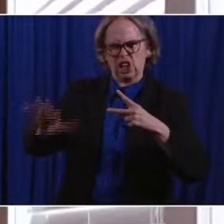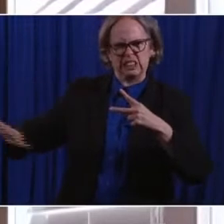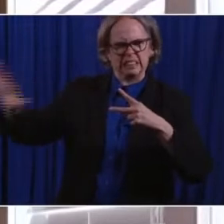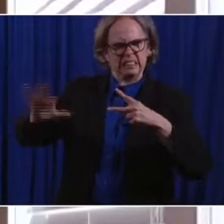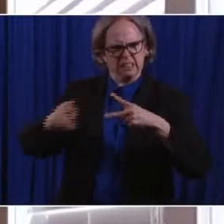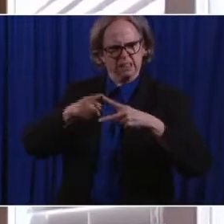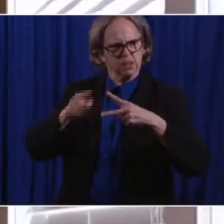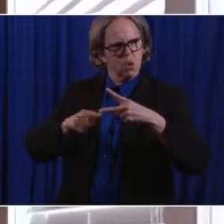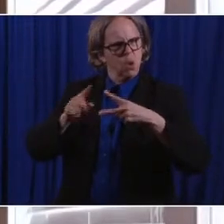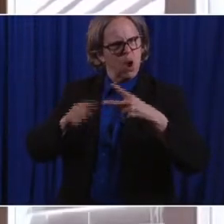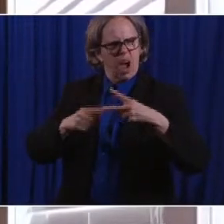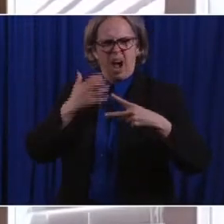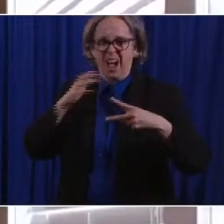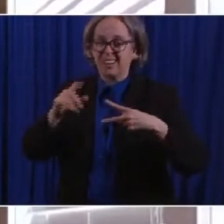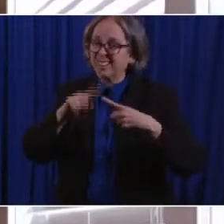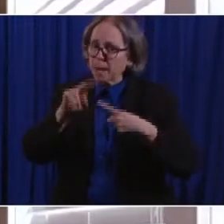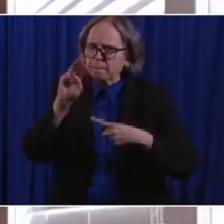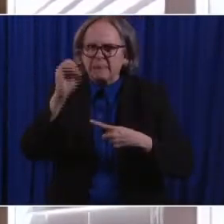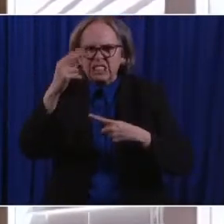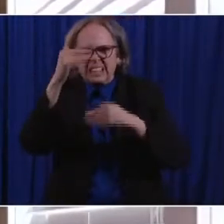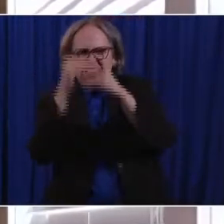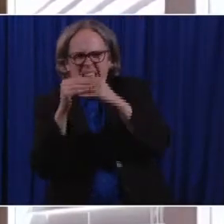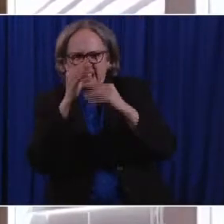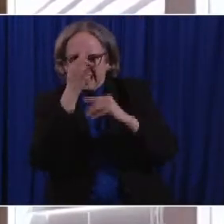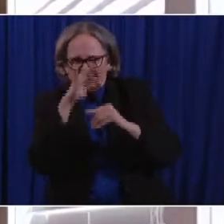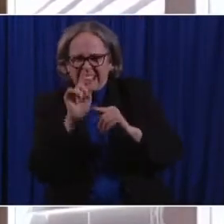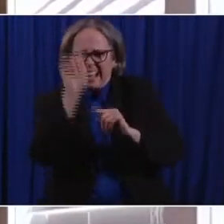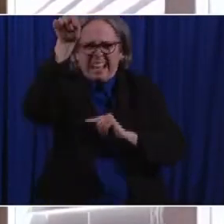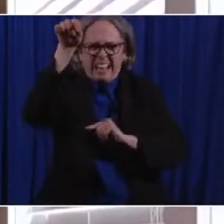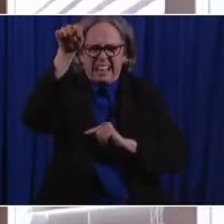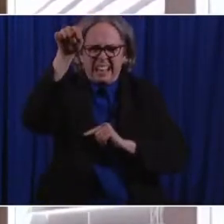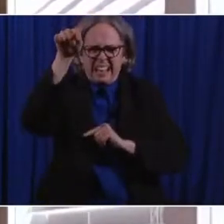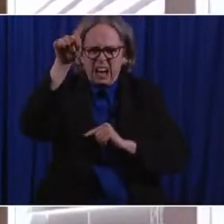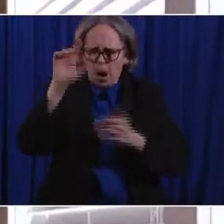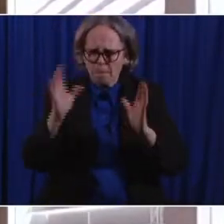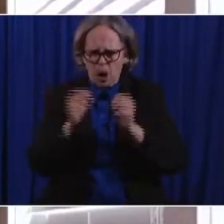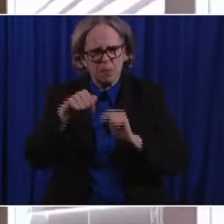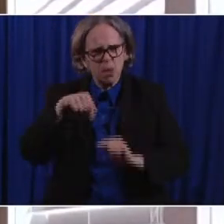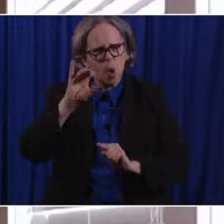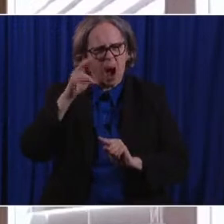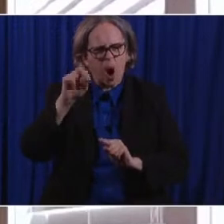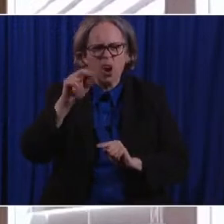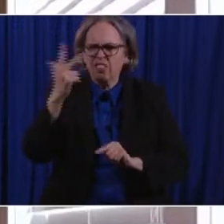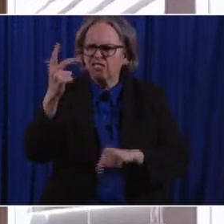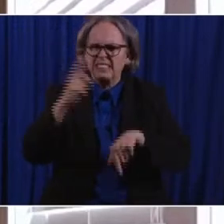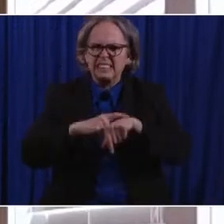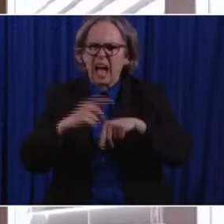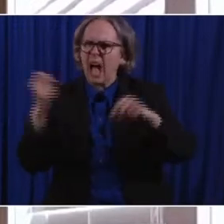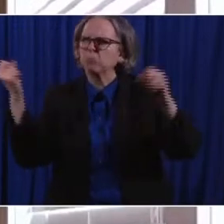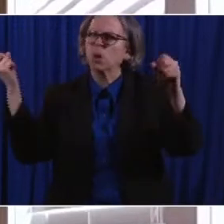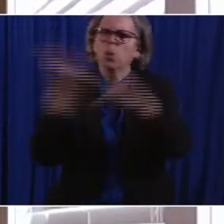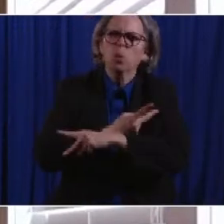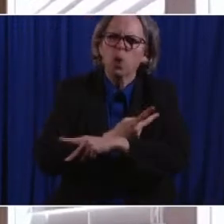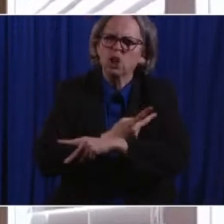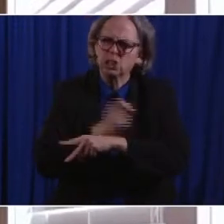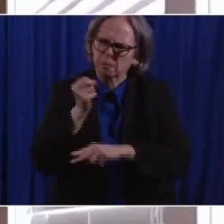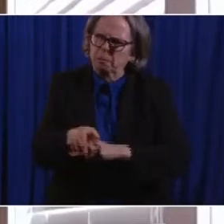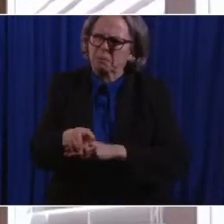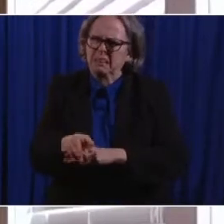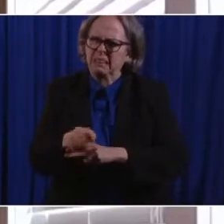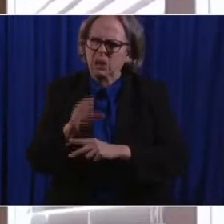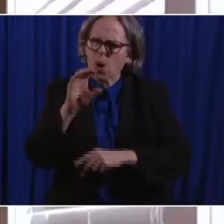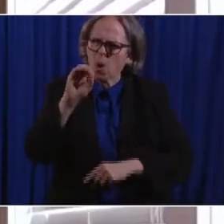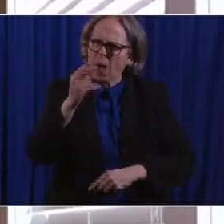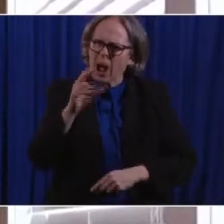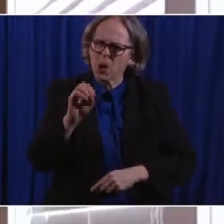3.5 times what we're seeing in Ohio at this point, and appears to be driven substantially by variants,